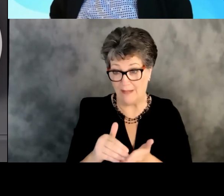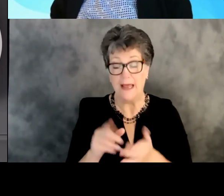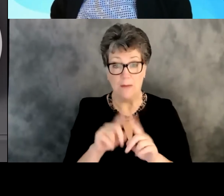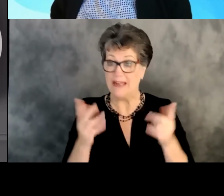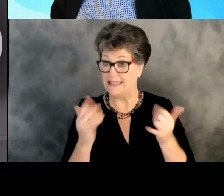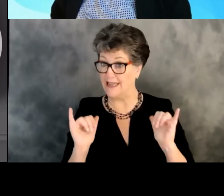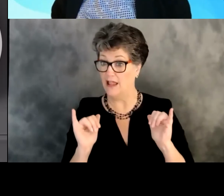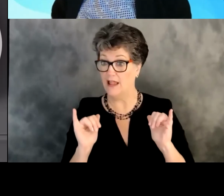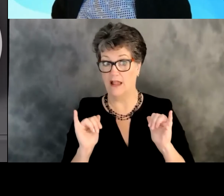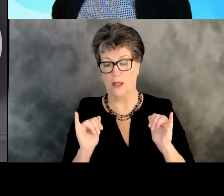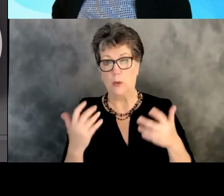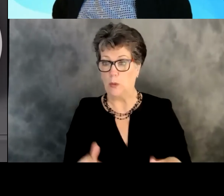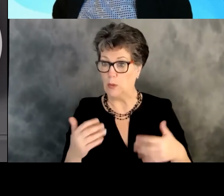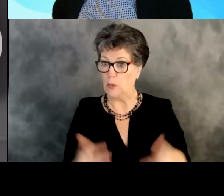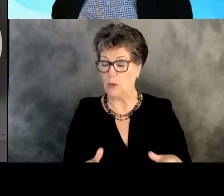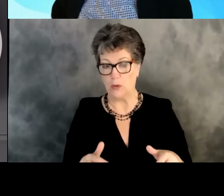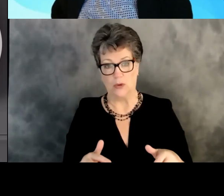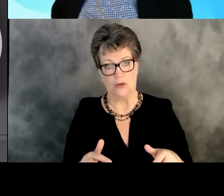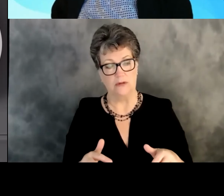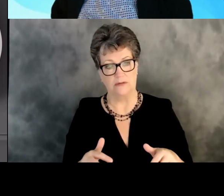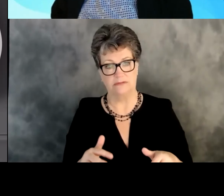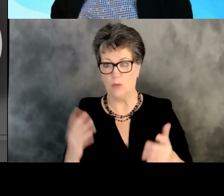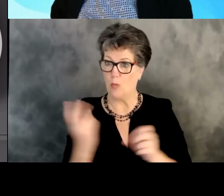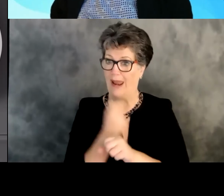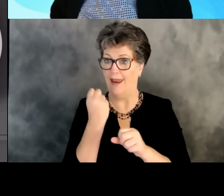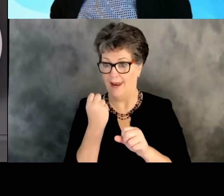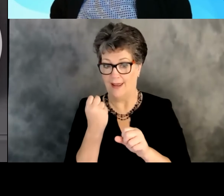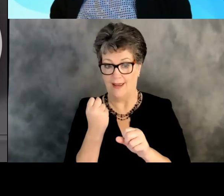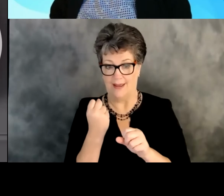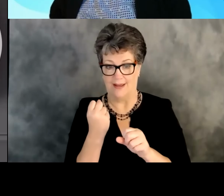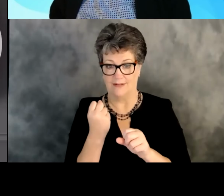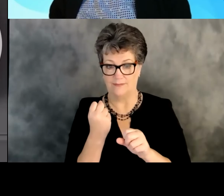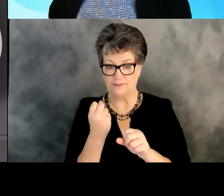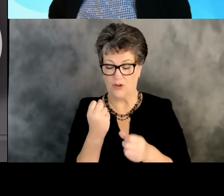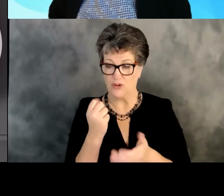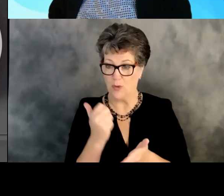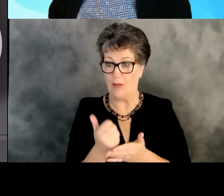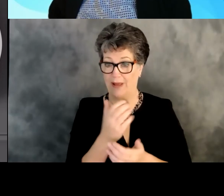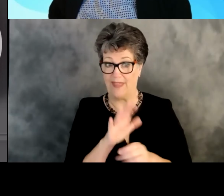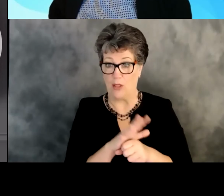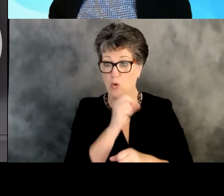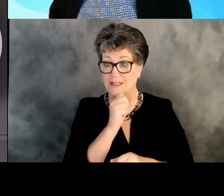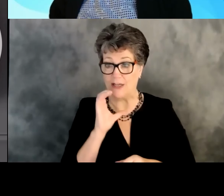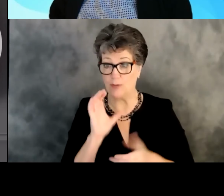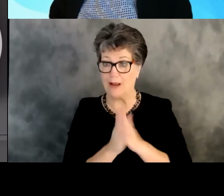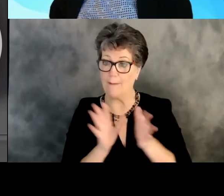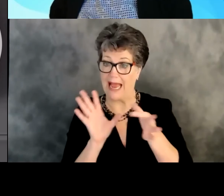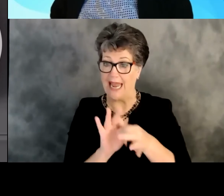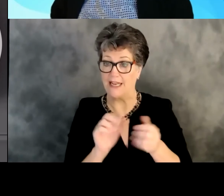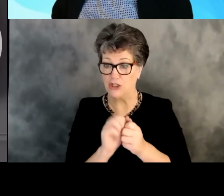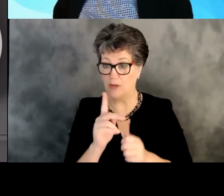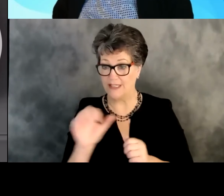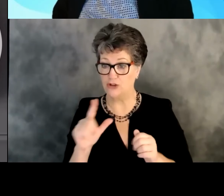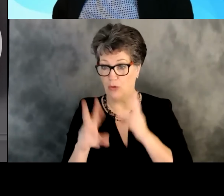still a tremendous boon for helping the local seniors get connected to the digital